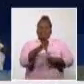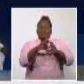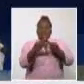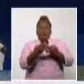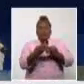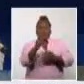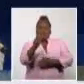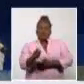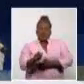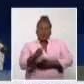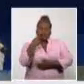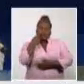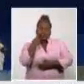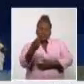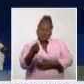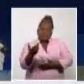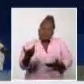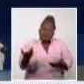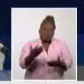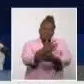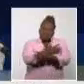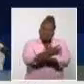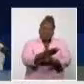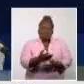6,687 Cubans residing abroad and